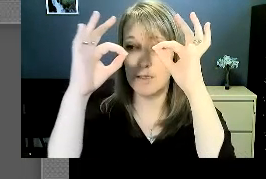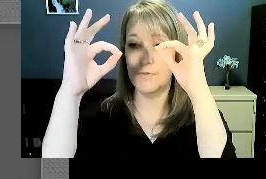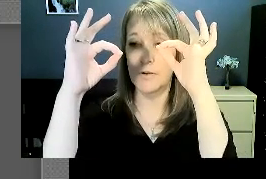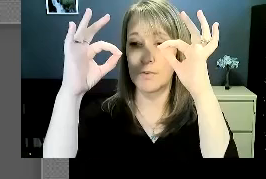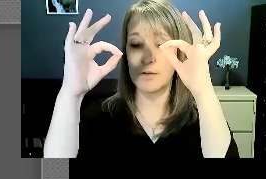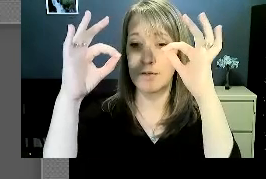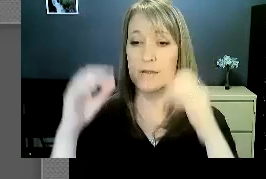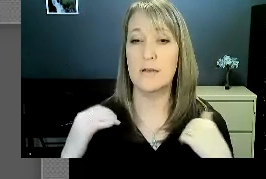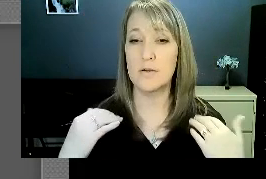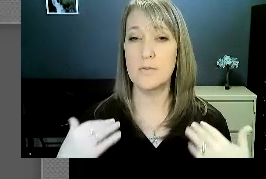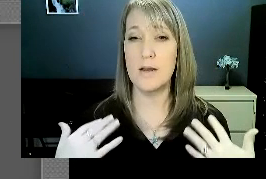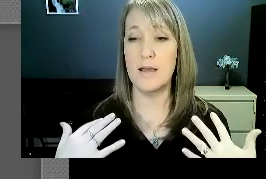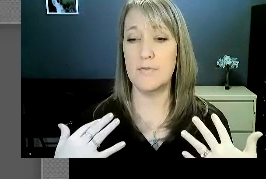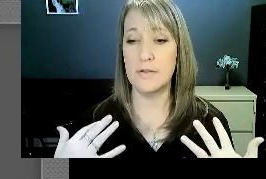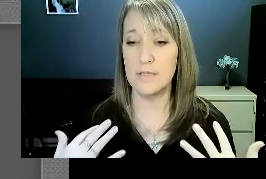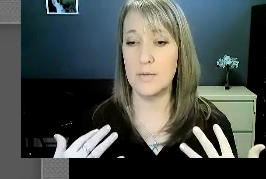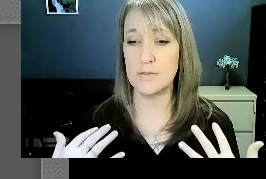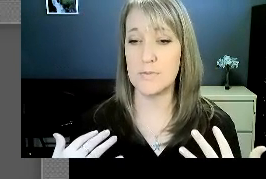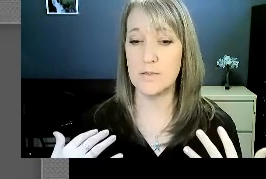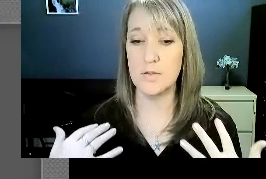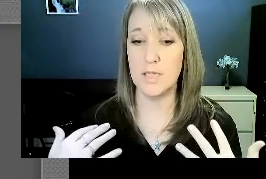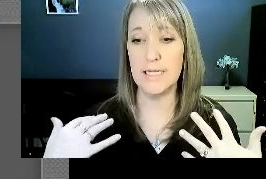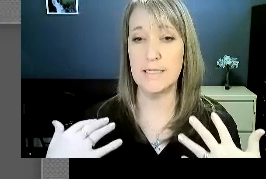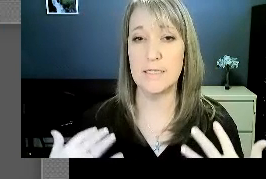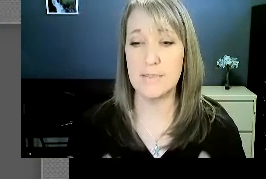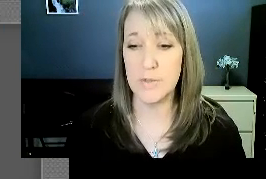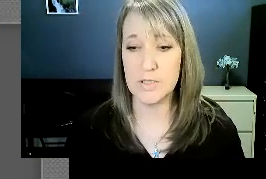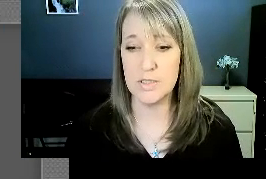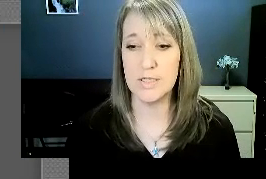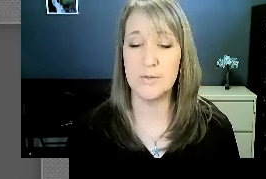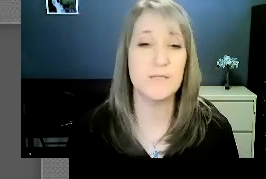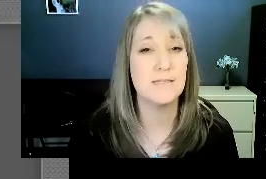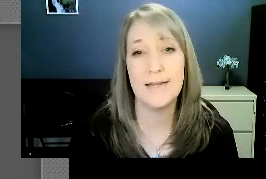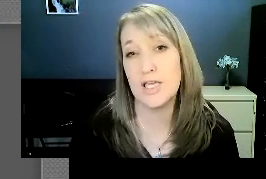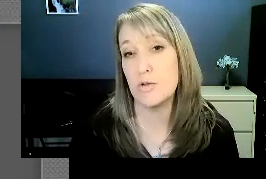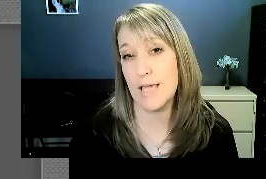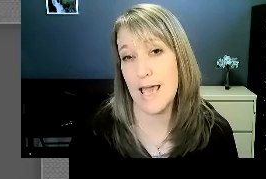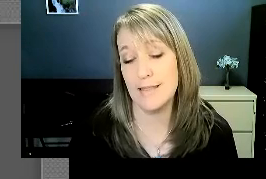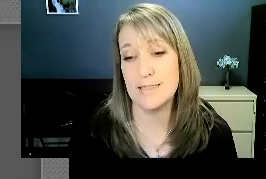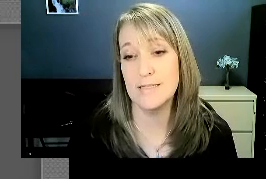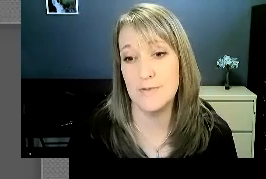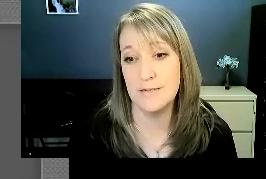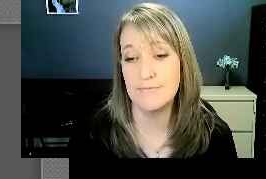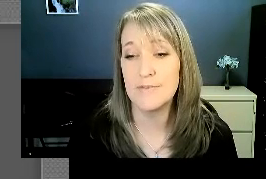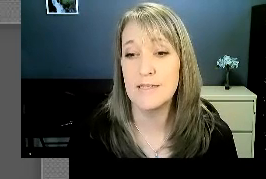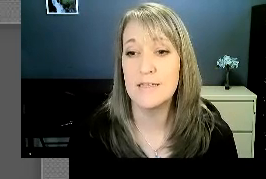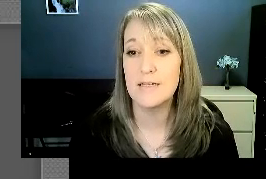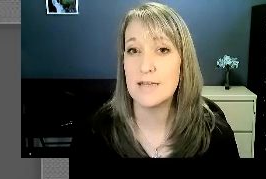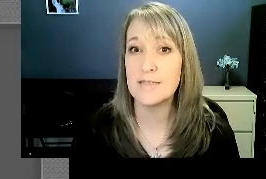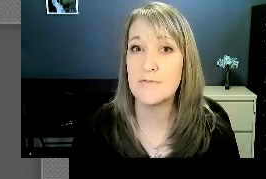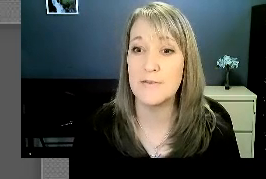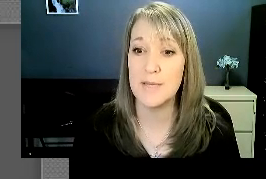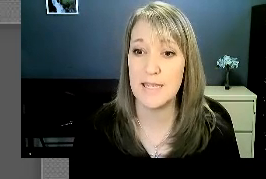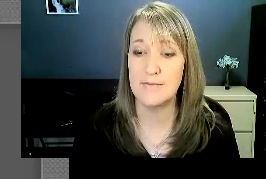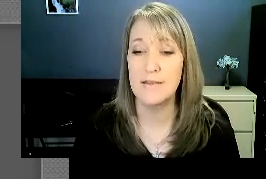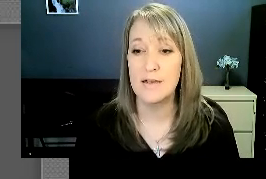Eyes looking forward. And you're going to want to have the, this regal lion expression too. This is not a cute cat. This is different. Not